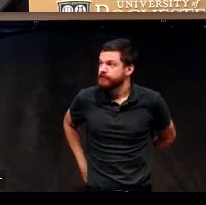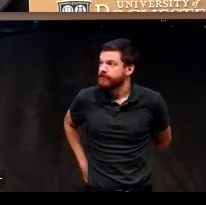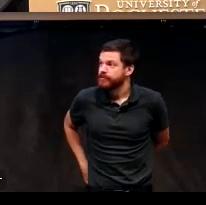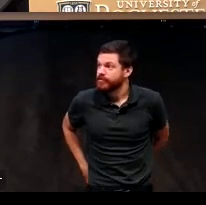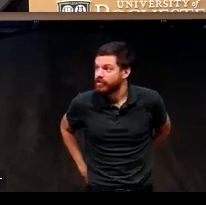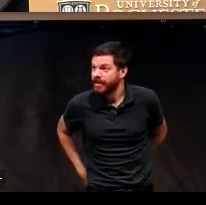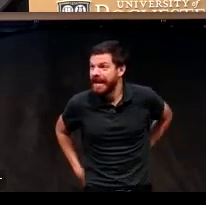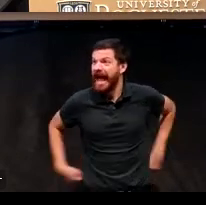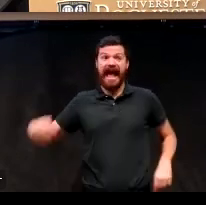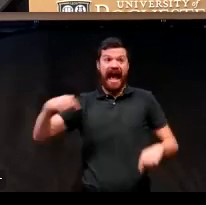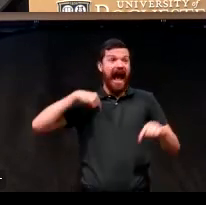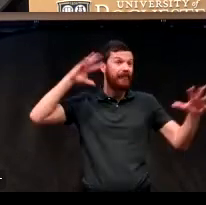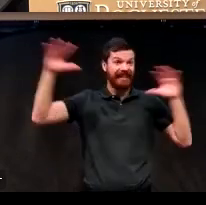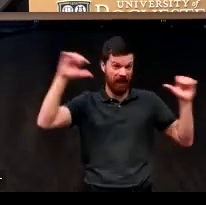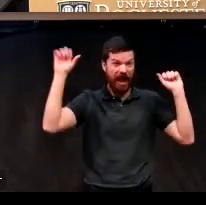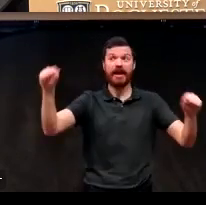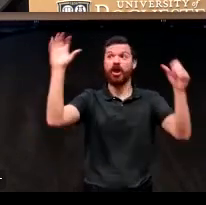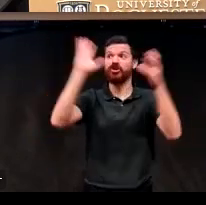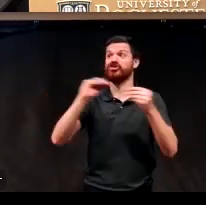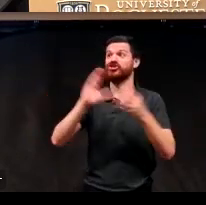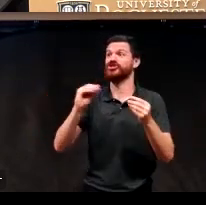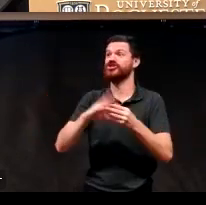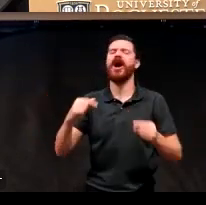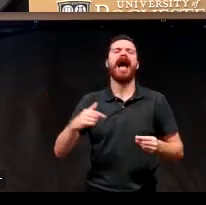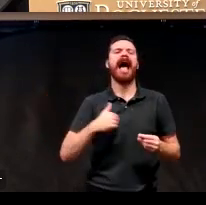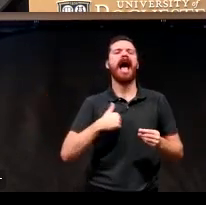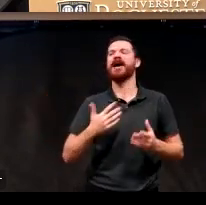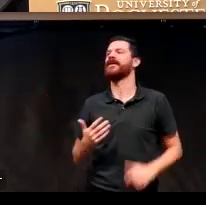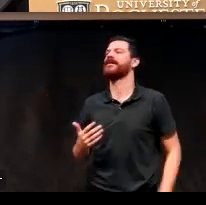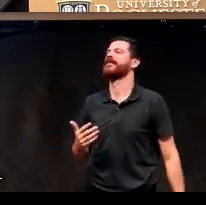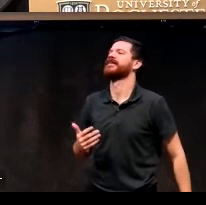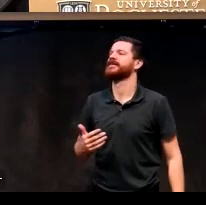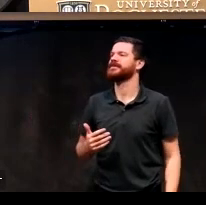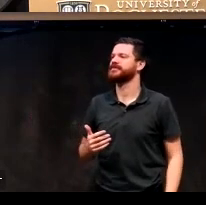I'm going to have to encourage people with questions to sit in the aisle.